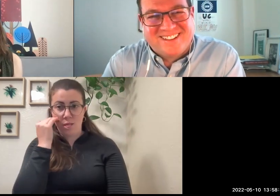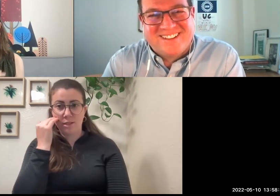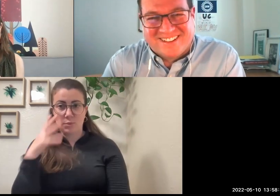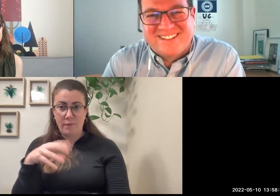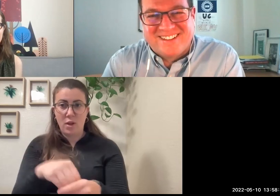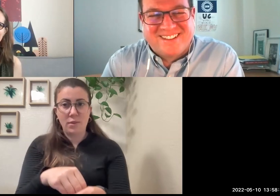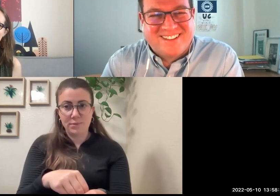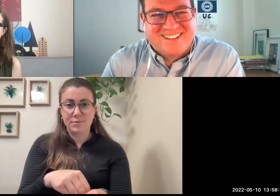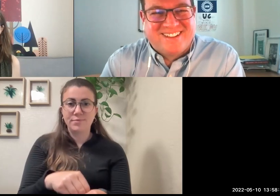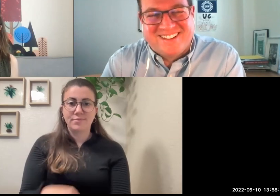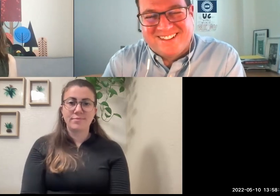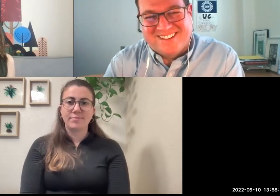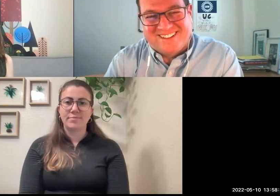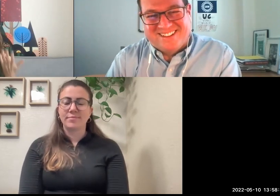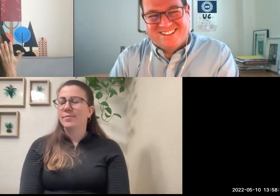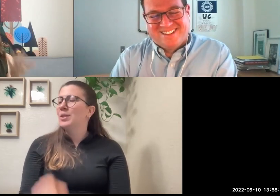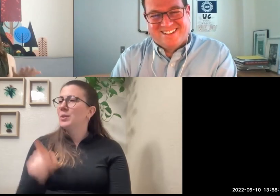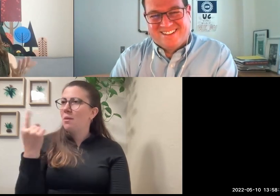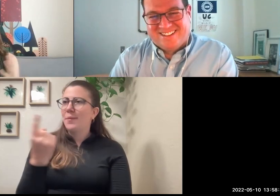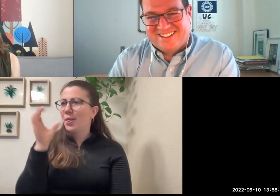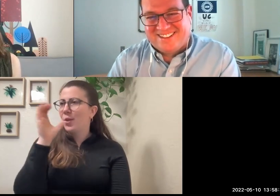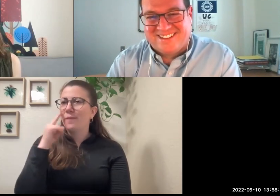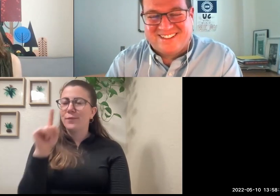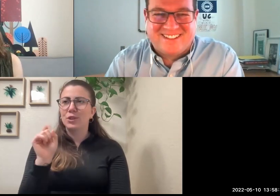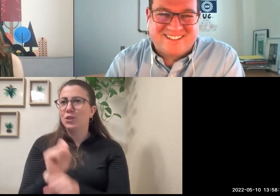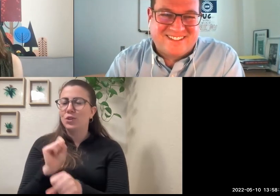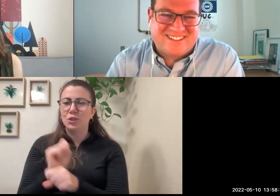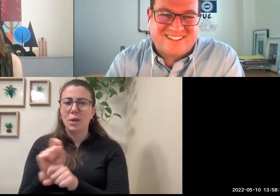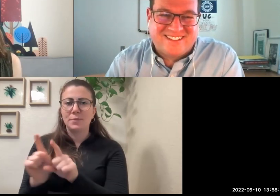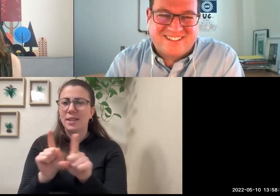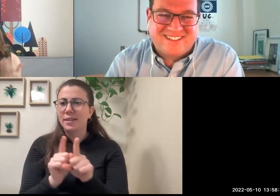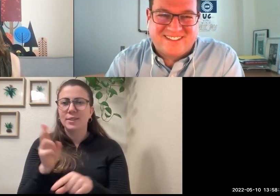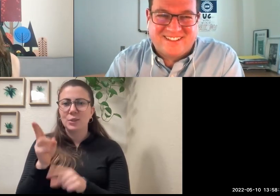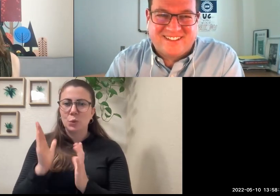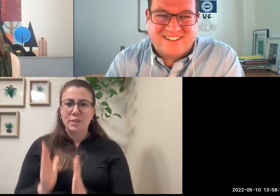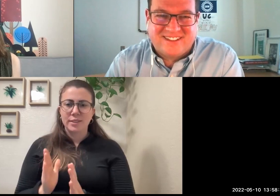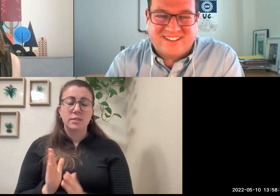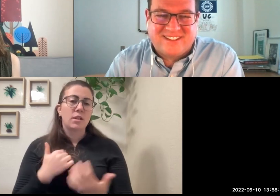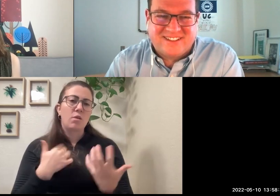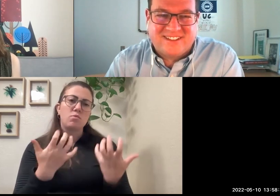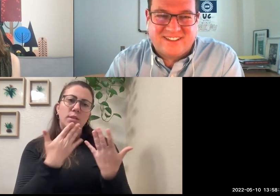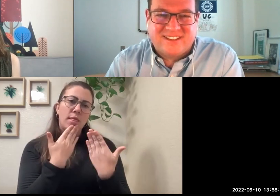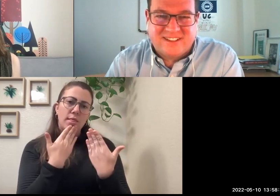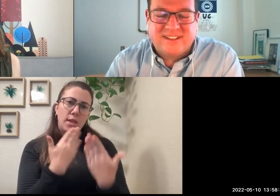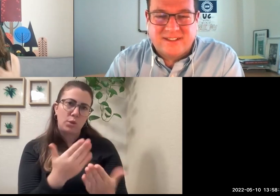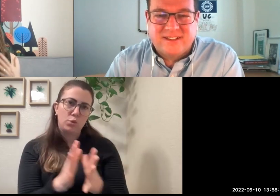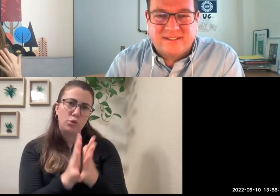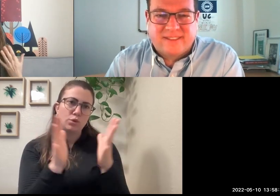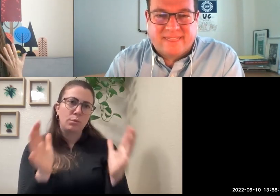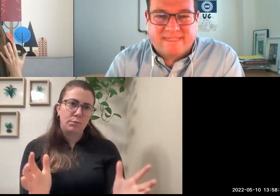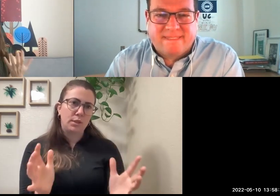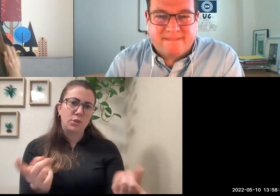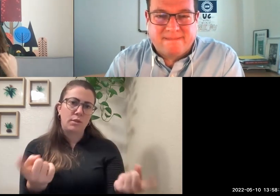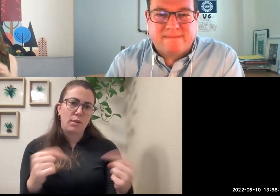for historians. Thank you so much. On behalf of the Lytton Center, I want to thank you so much for coming and giving